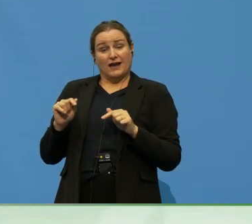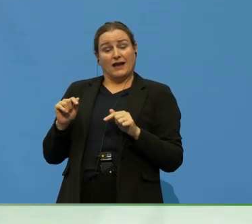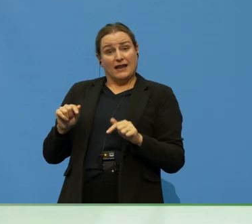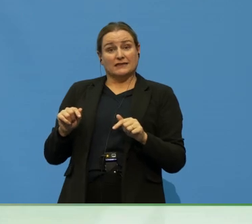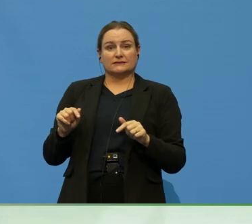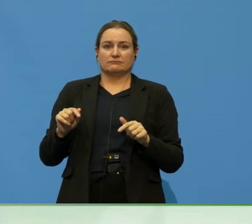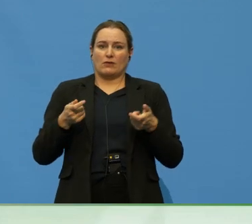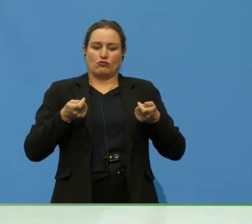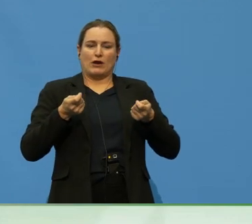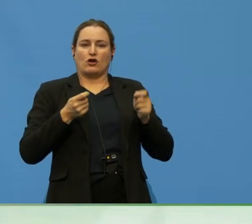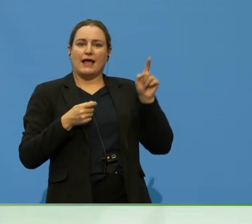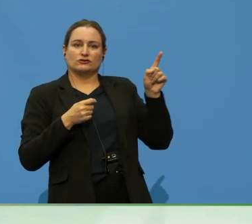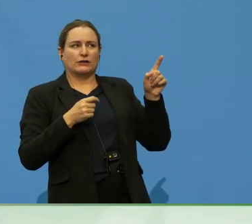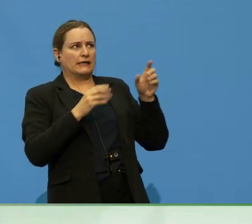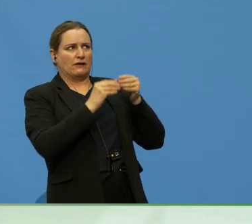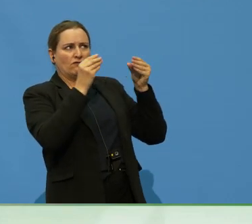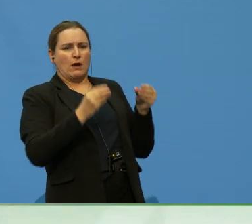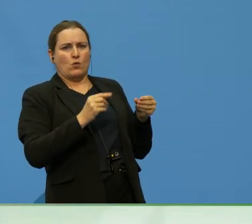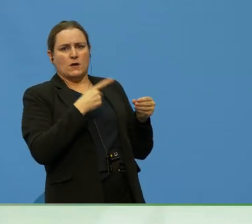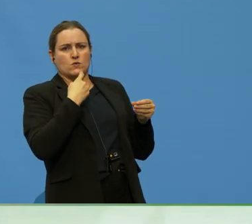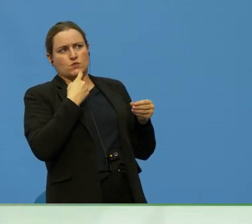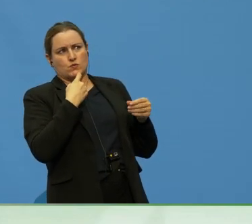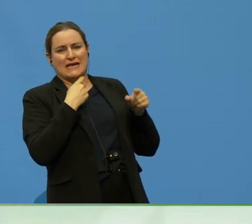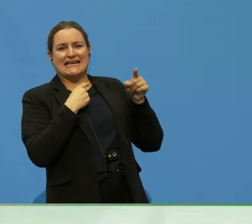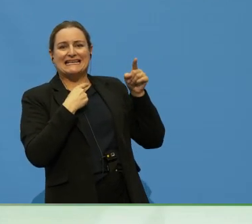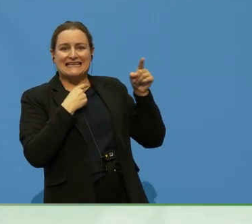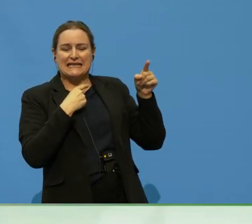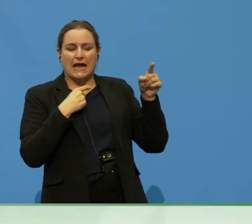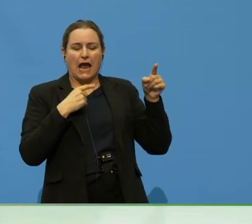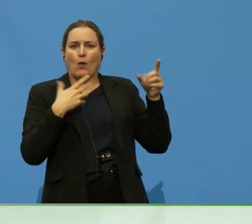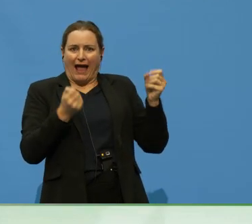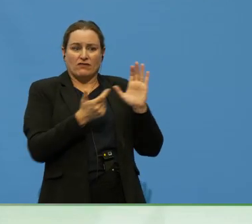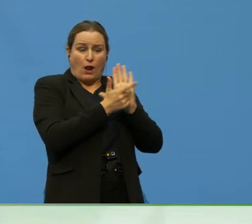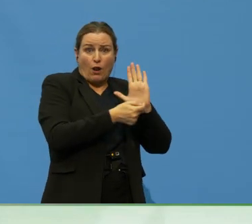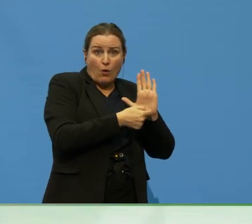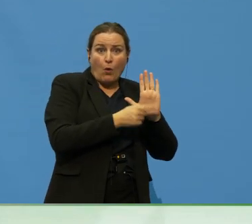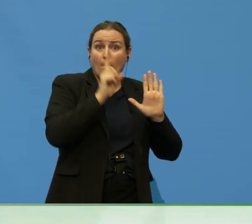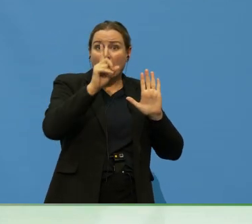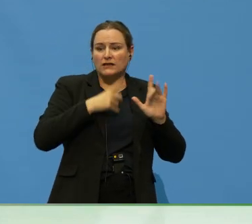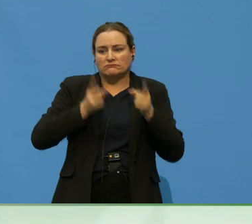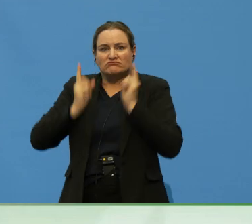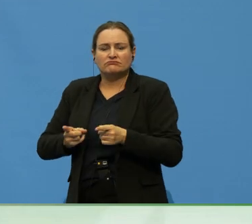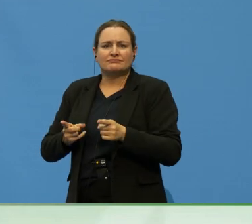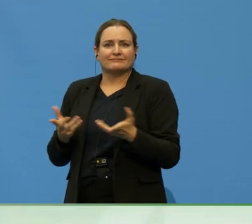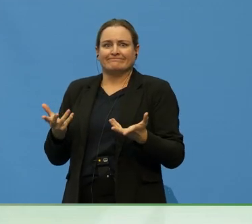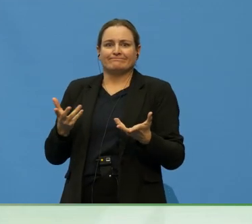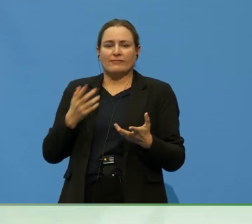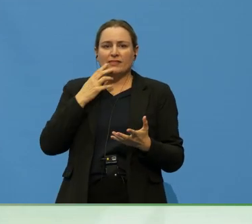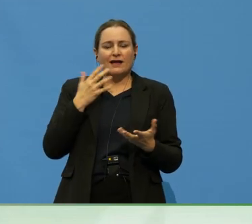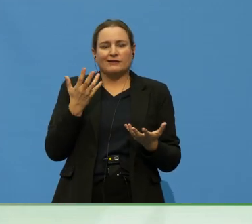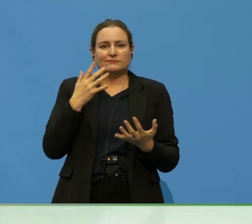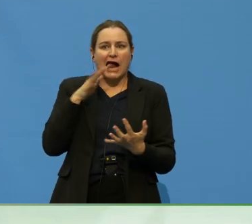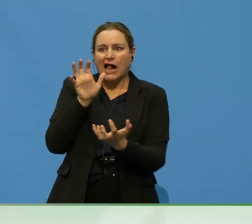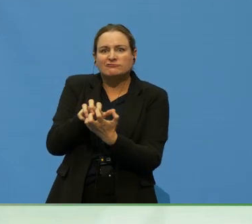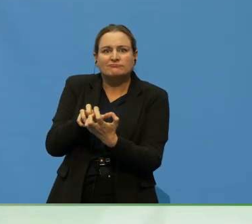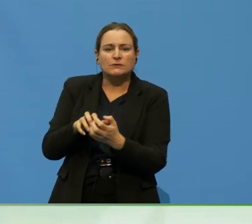is another opportunity to kind of get the teeth built in. Thank you so much, Susan.